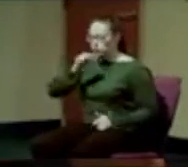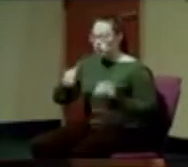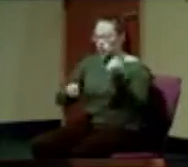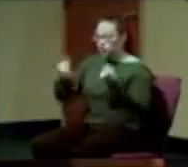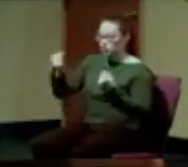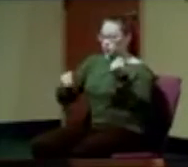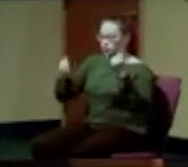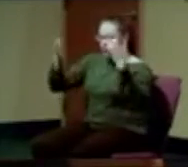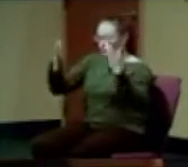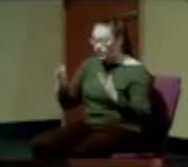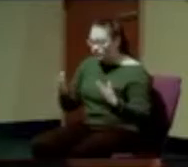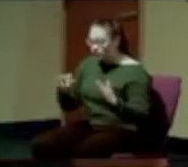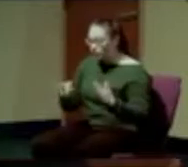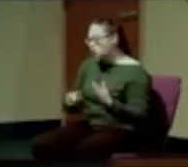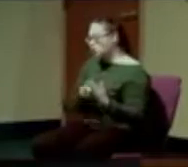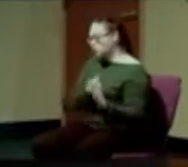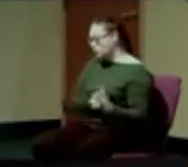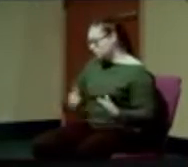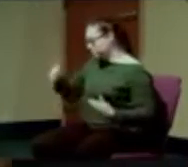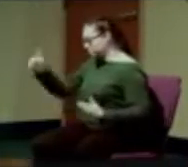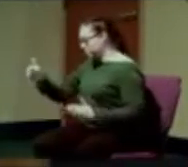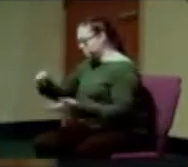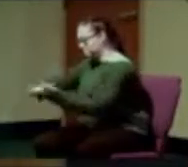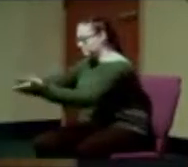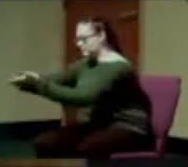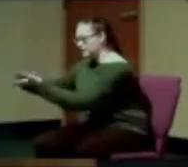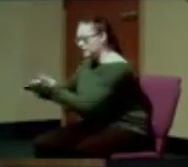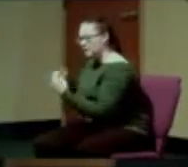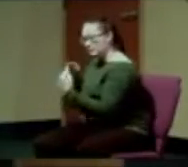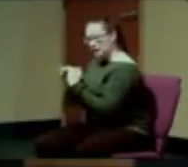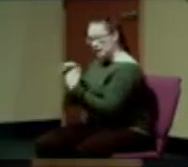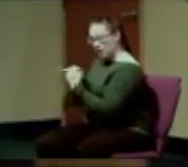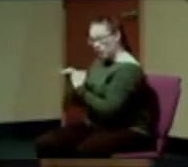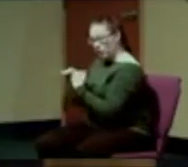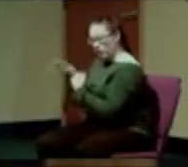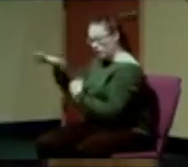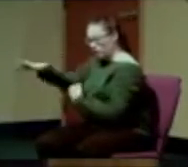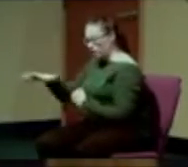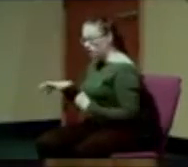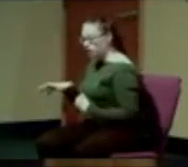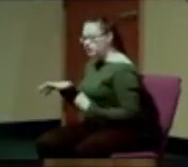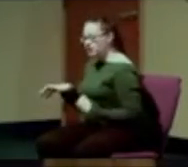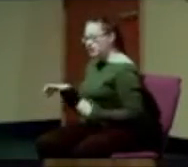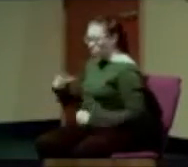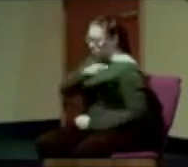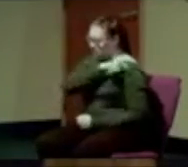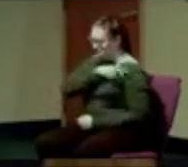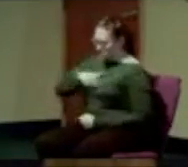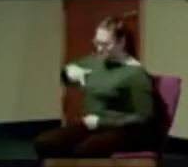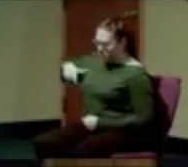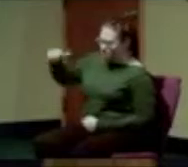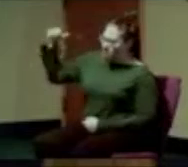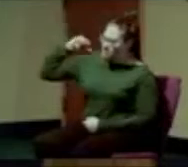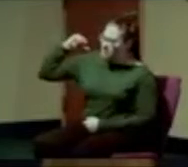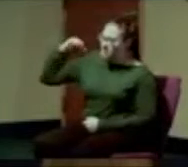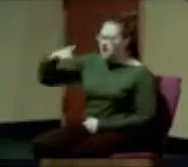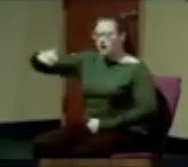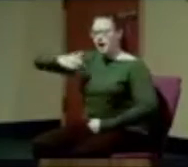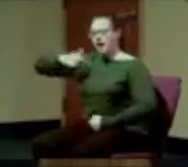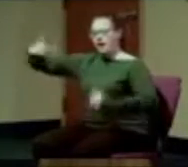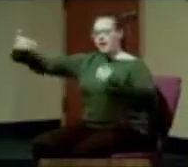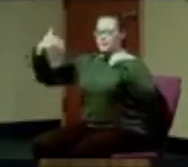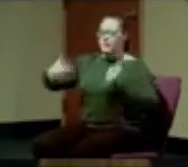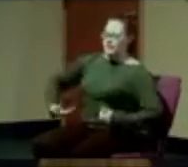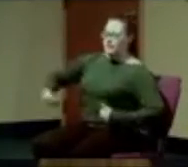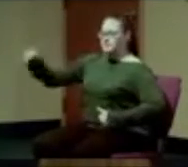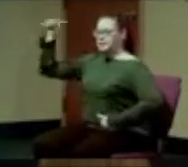you're assigned to clean up the highway for 3 days, they put a vest on you that says in big bold print, "I am a drunk